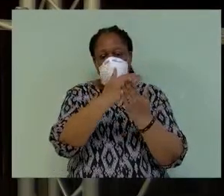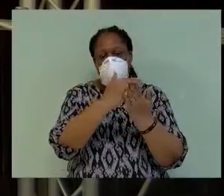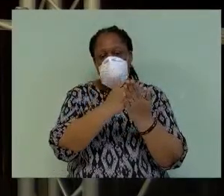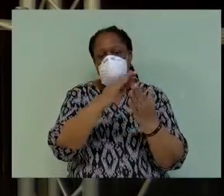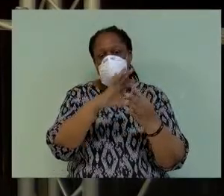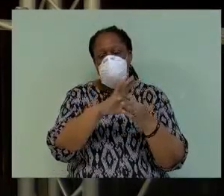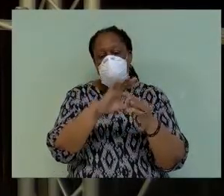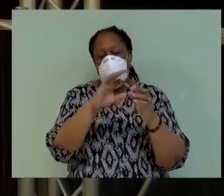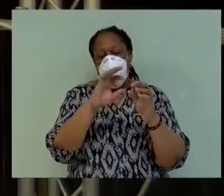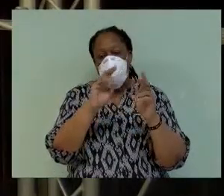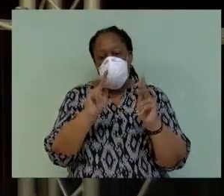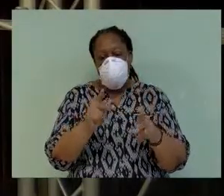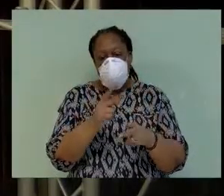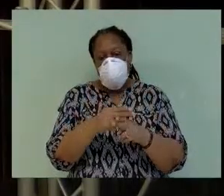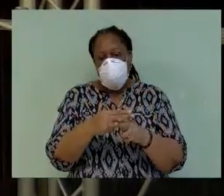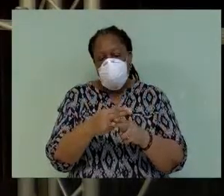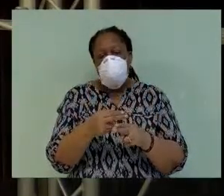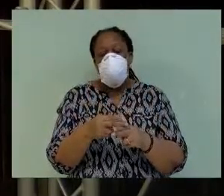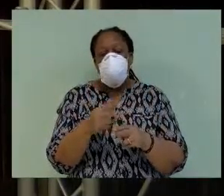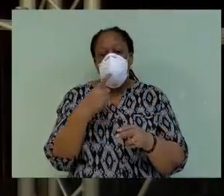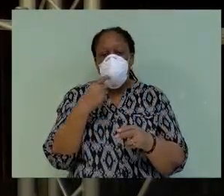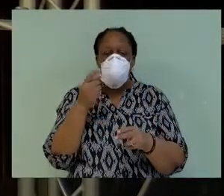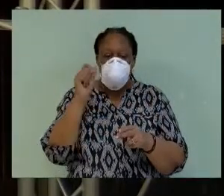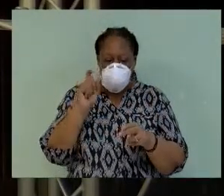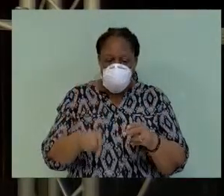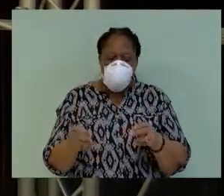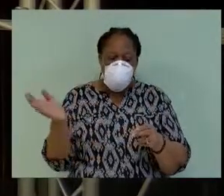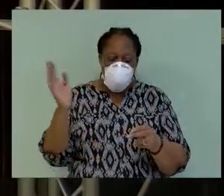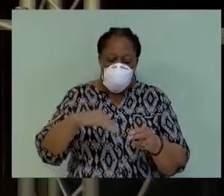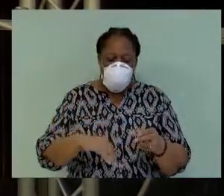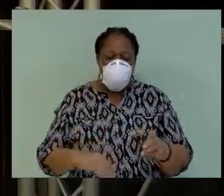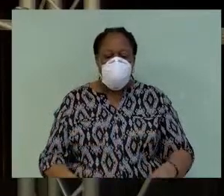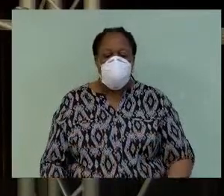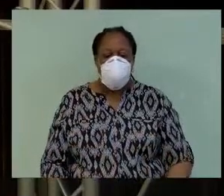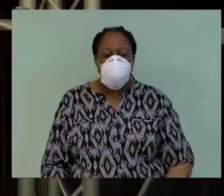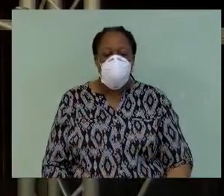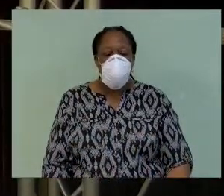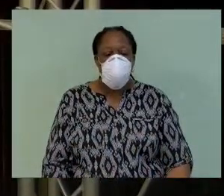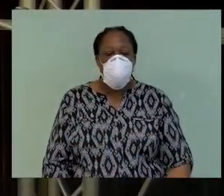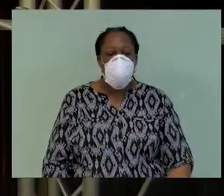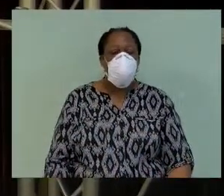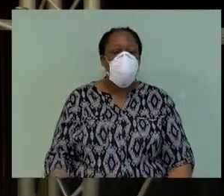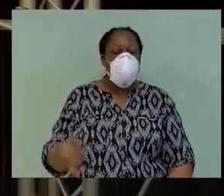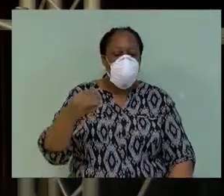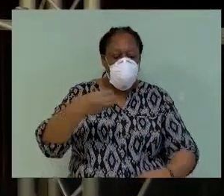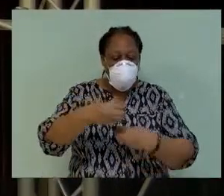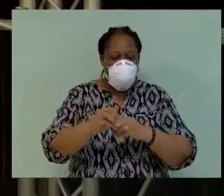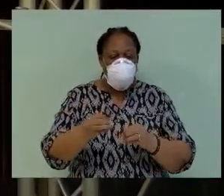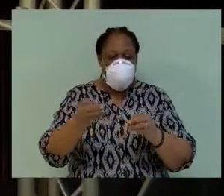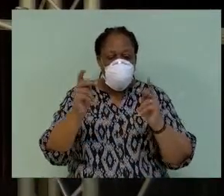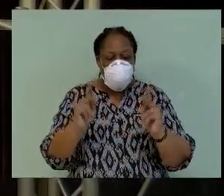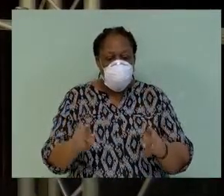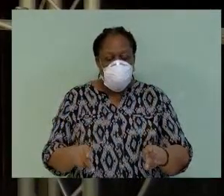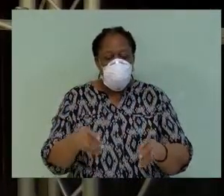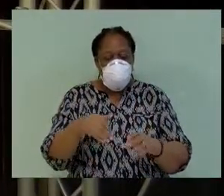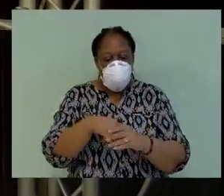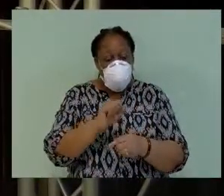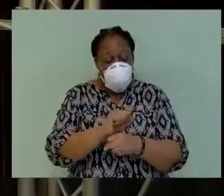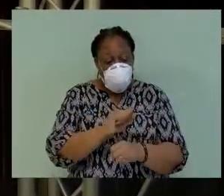The parties will be contacted by the court staff whose hearings are scheduled to appear and work our